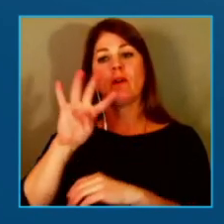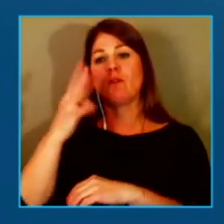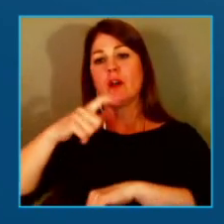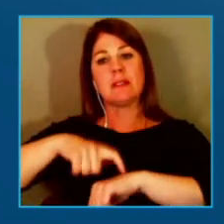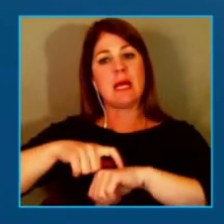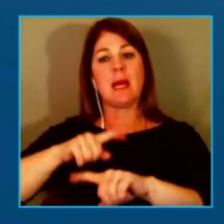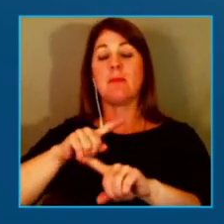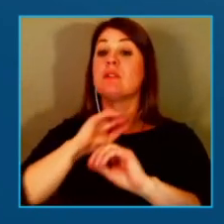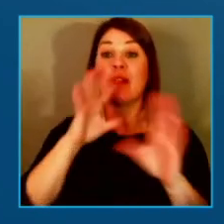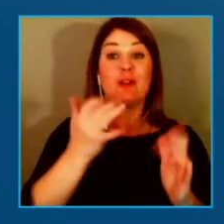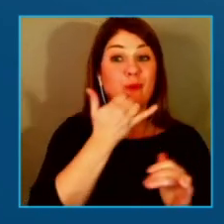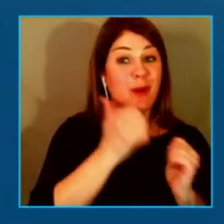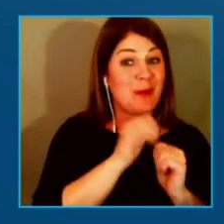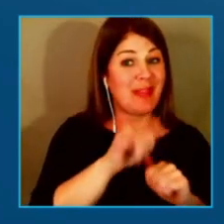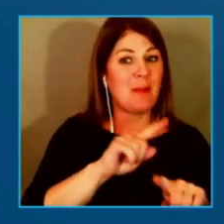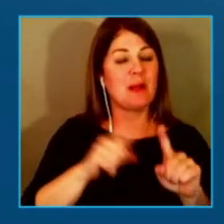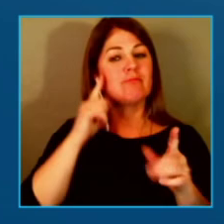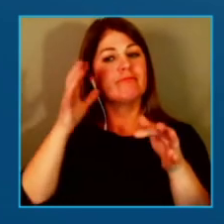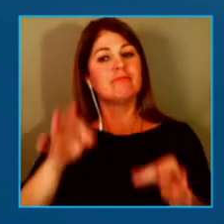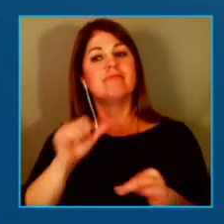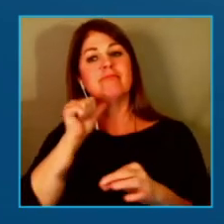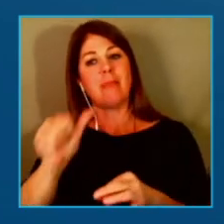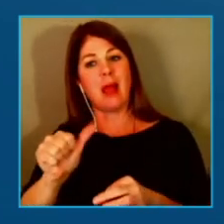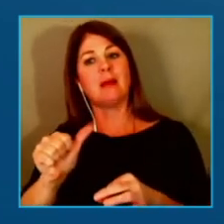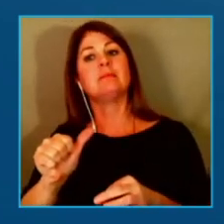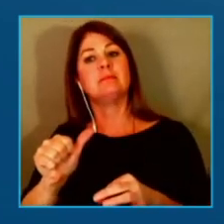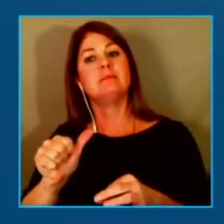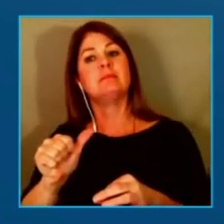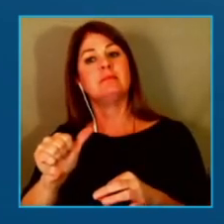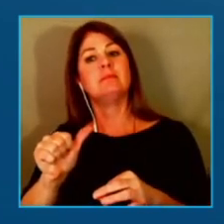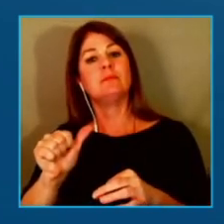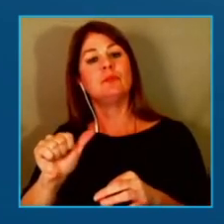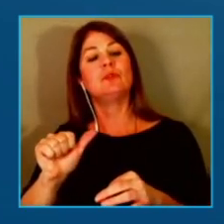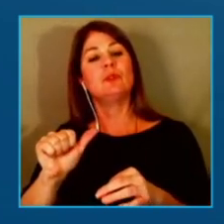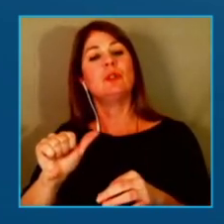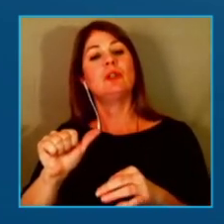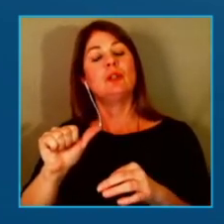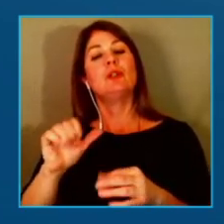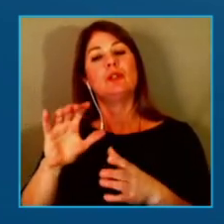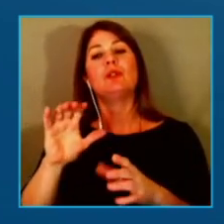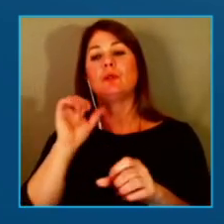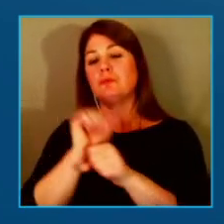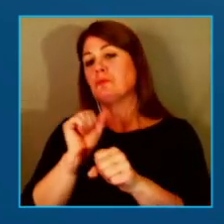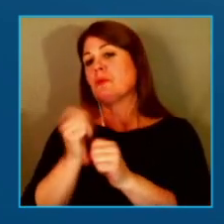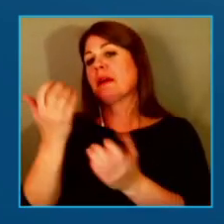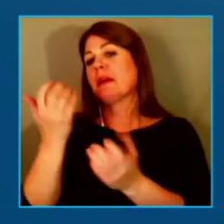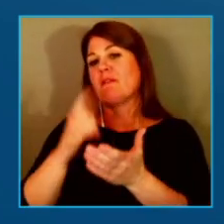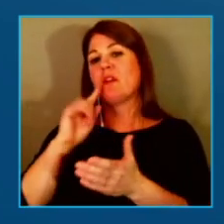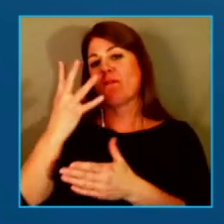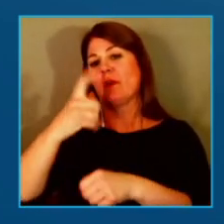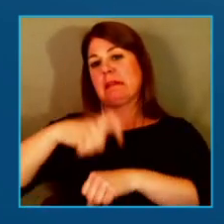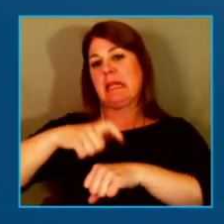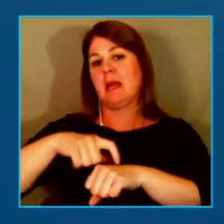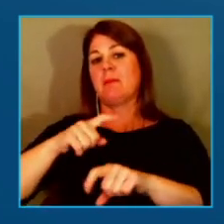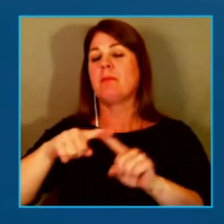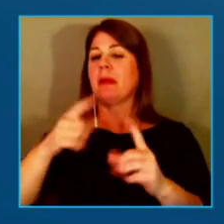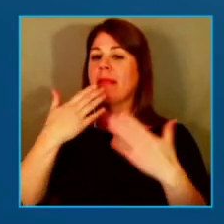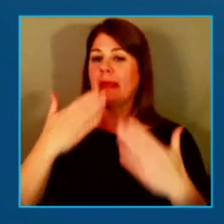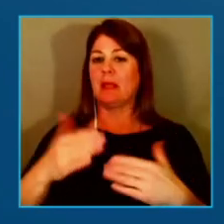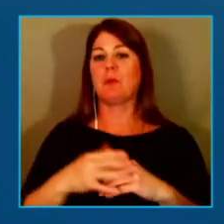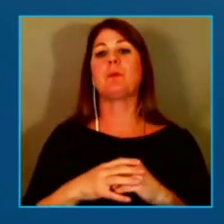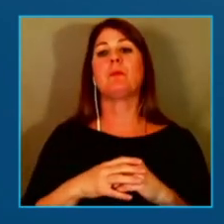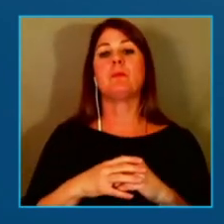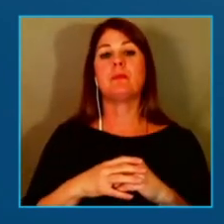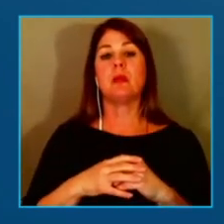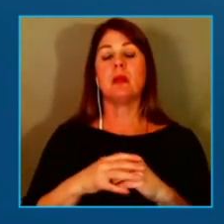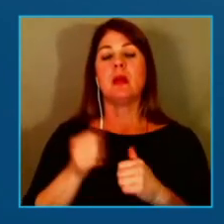case, so I thank you for the opportunity to come back and help with this project. There are a couple of initial points